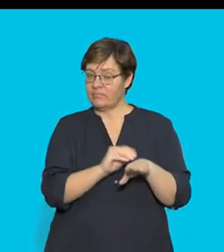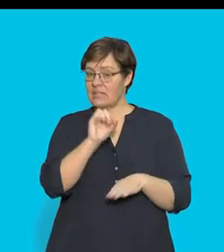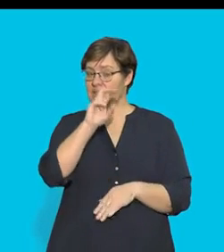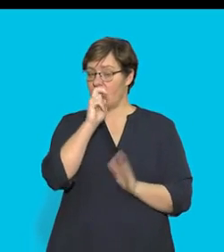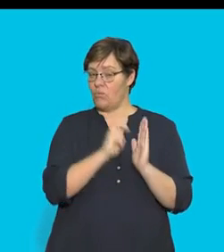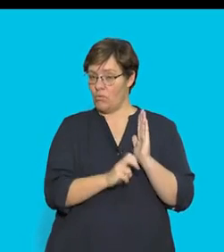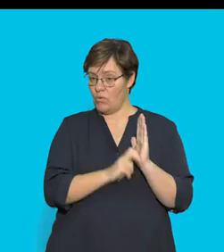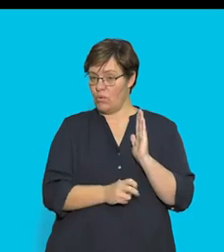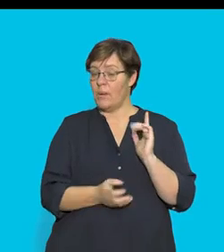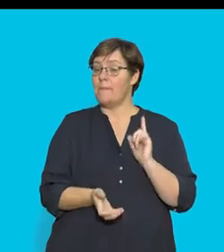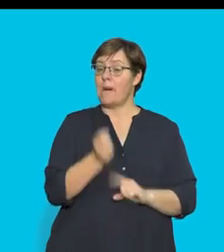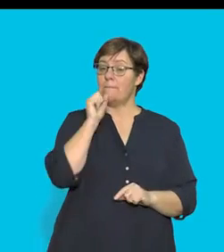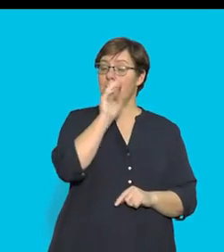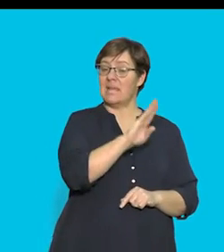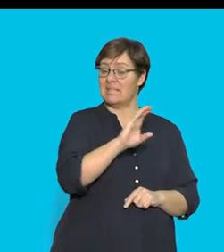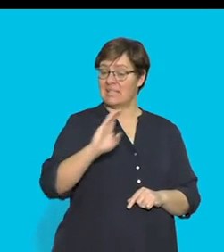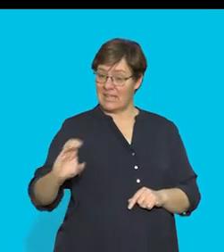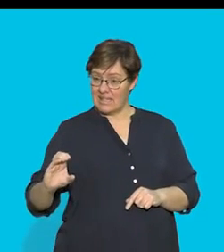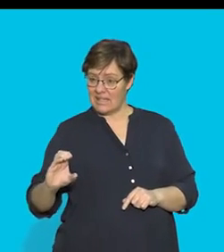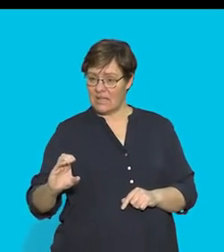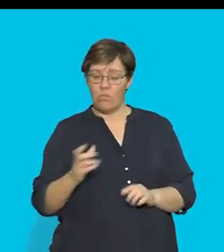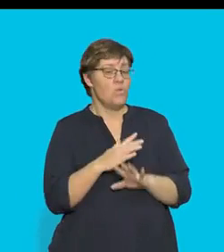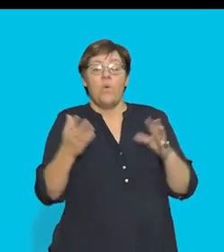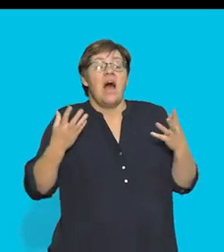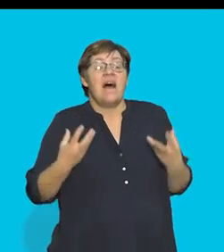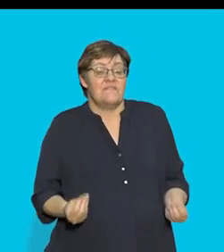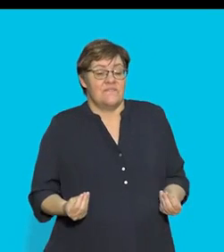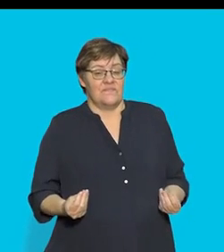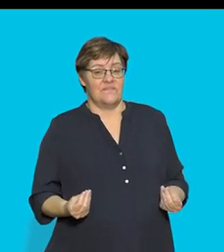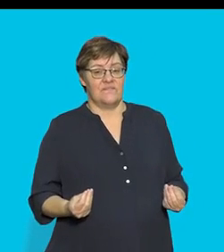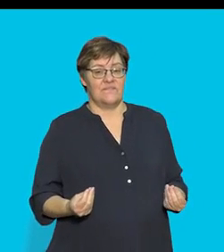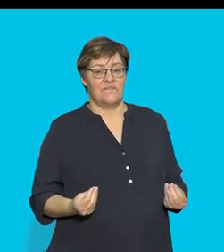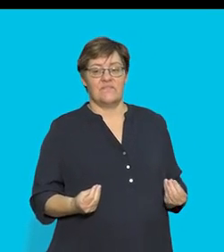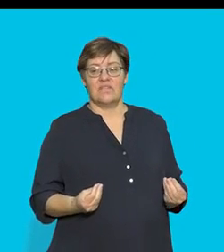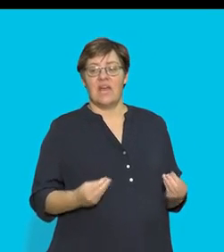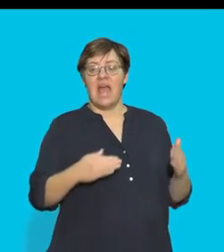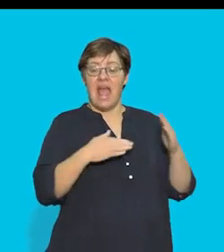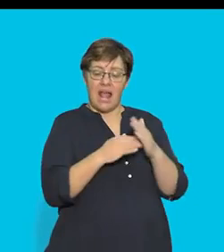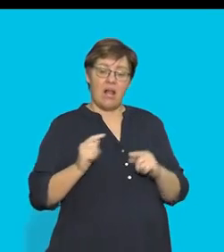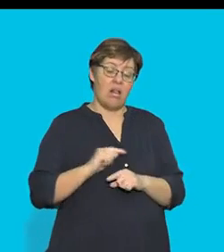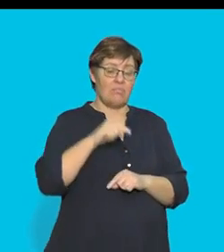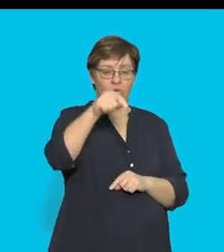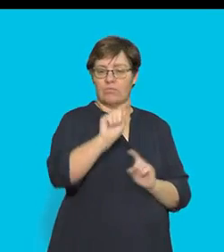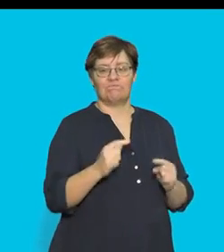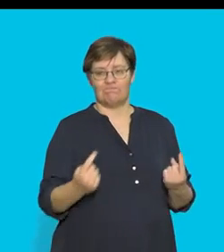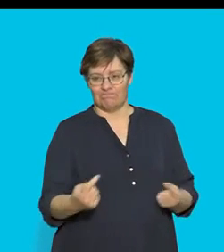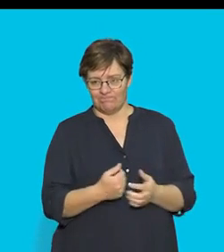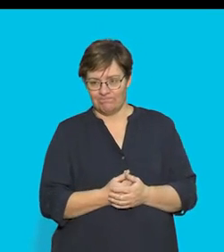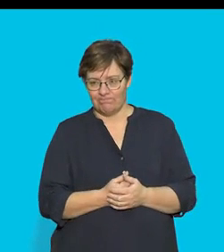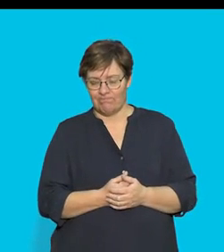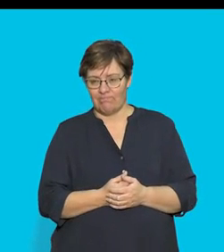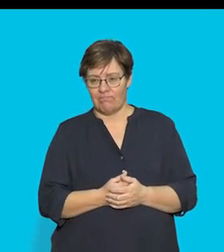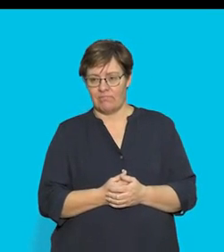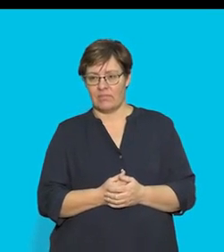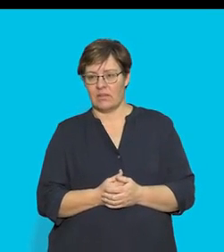find BC is we do not have currently the angle across it. So our first strategy to see if we